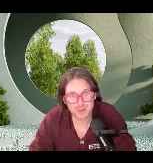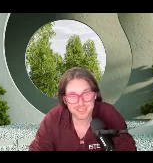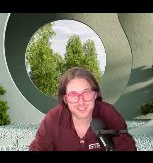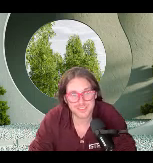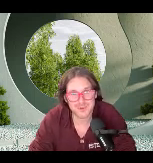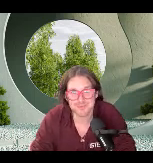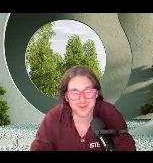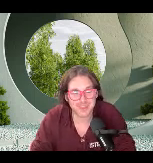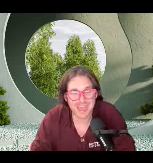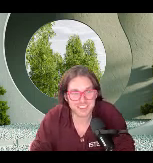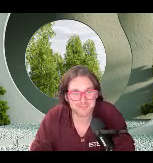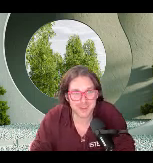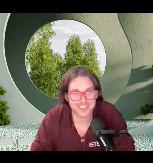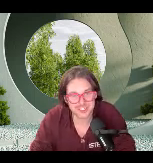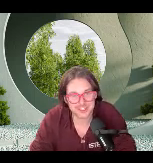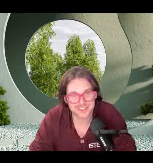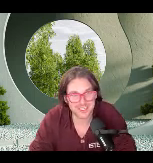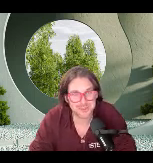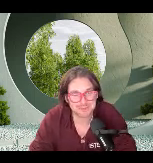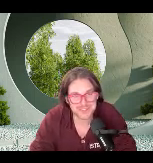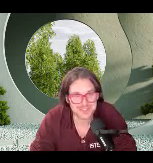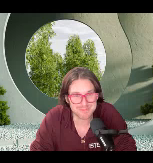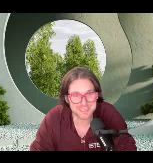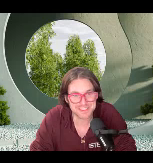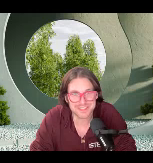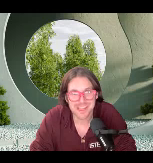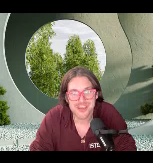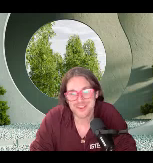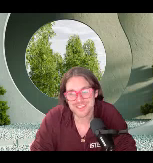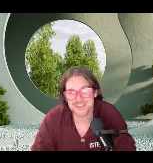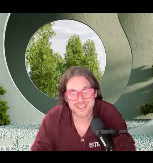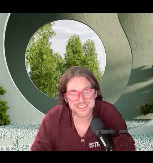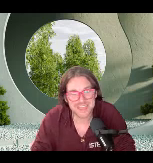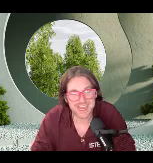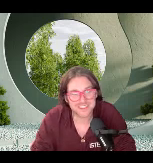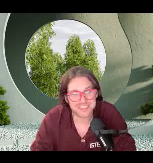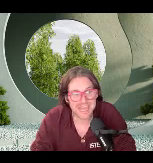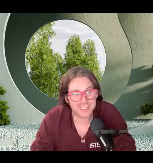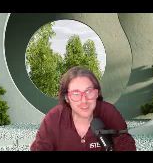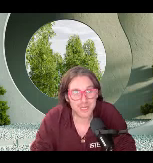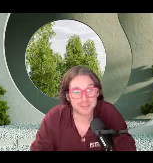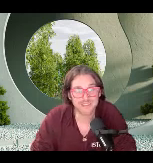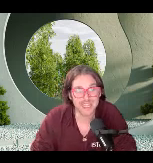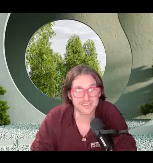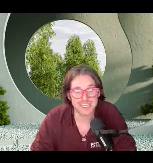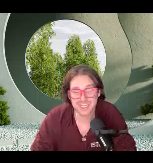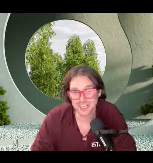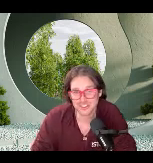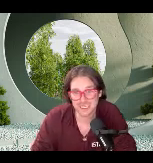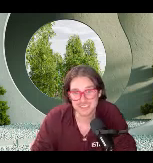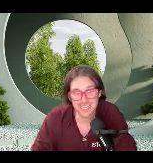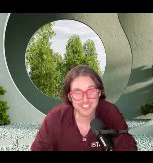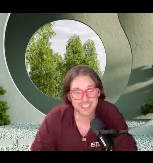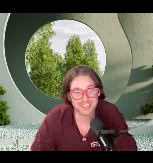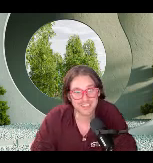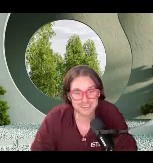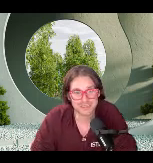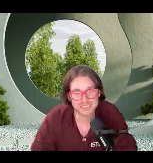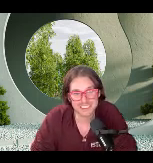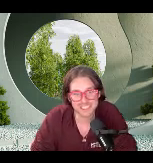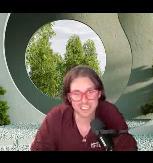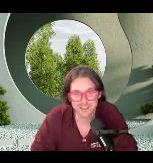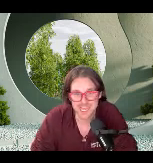in their learning and practices. We are both active practitioners in our own personal spaces. We just do this on the side to help advance educational technology